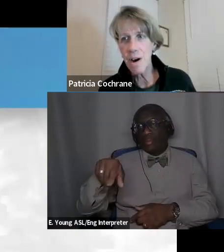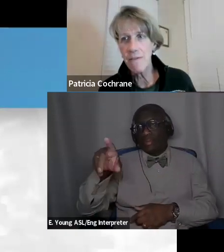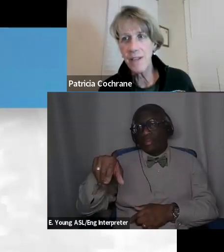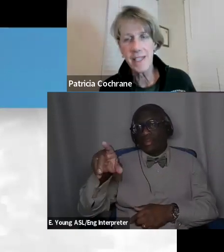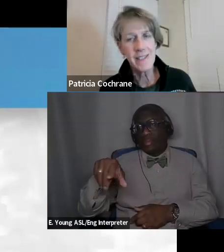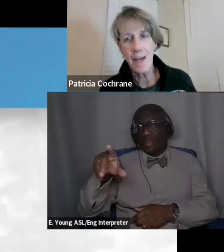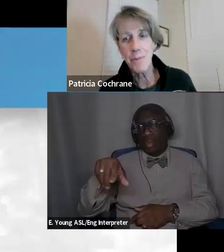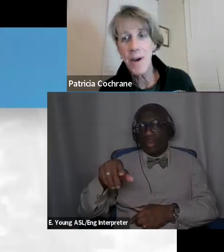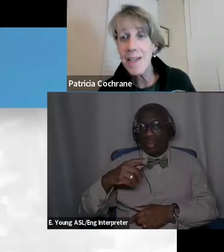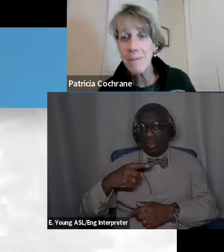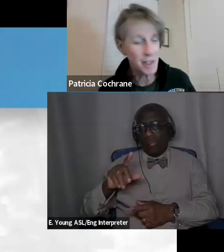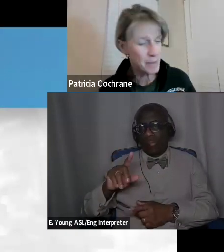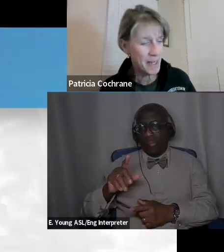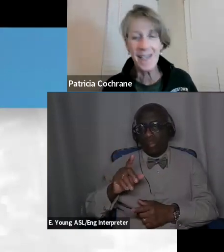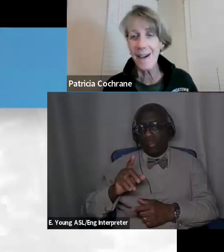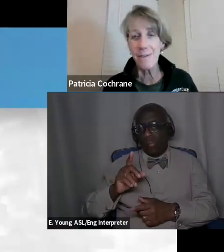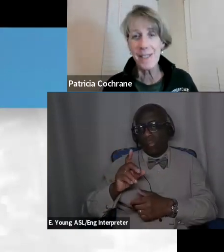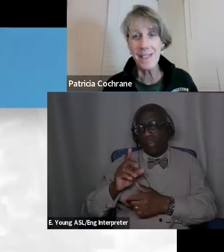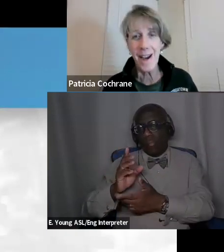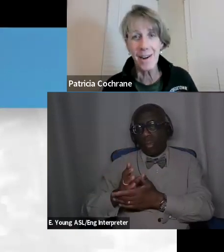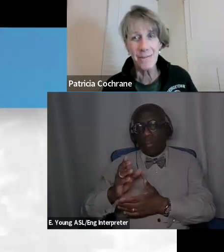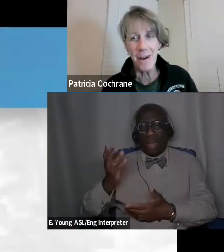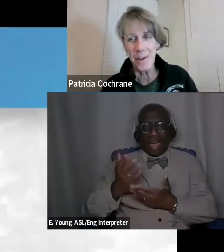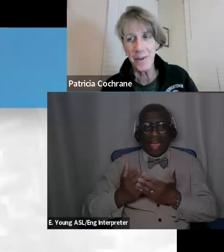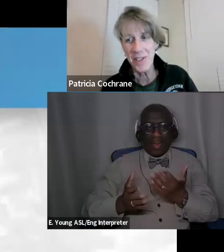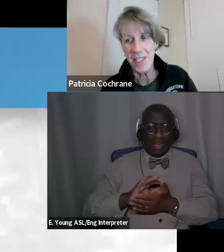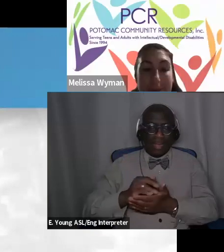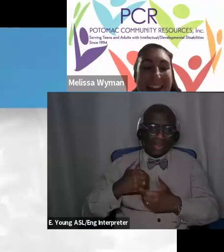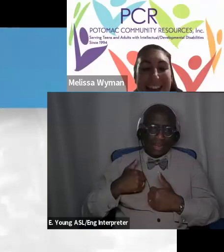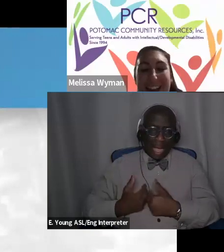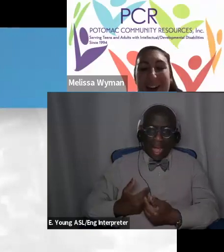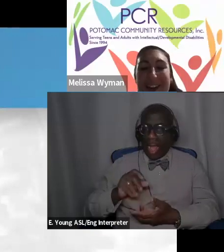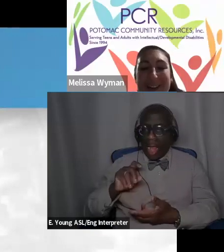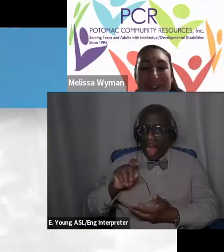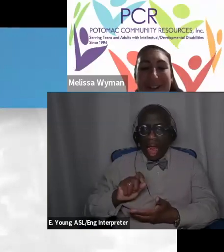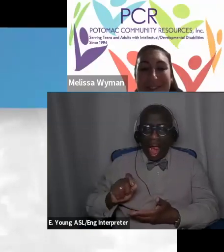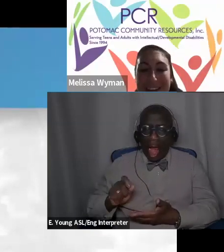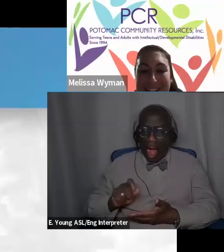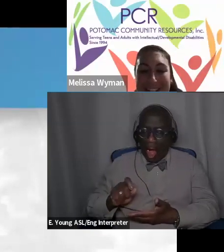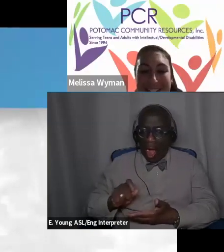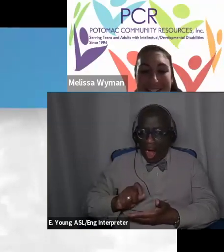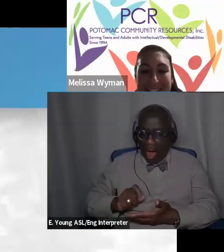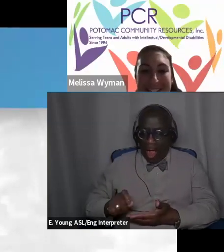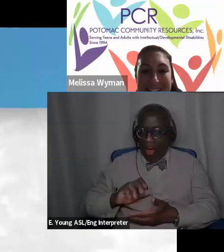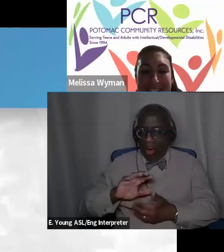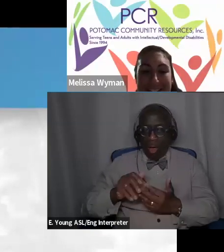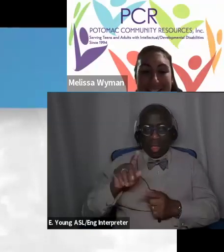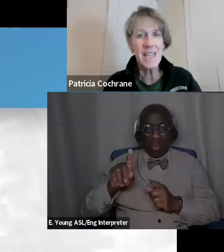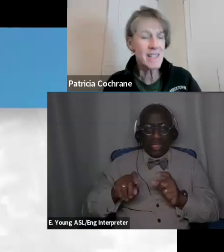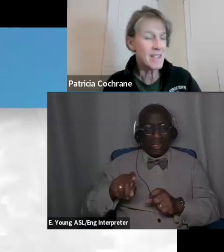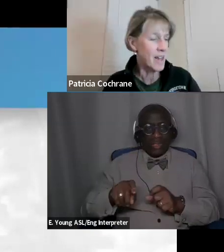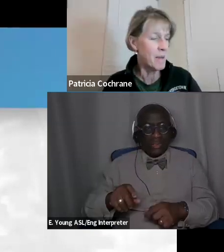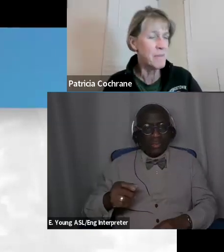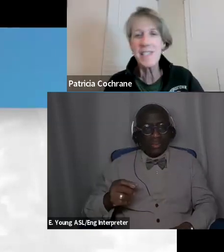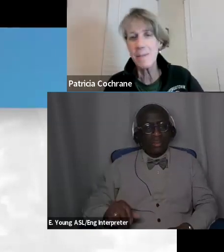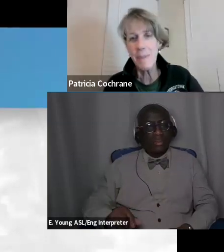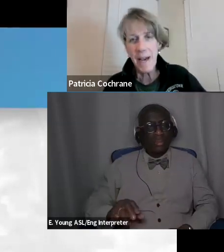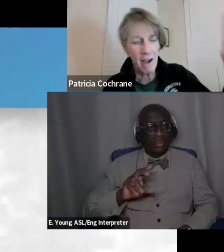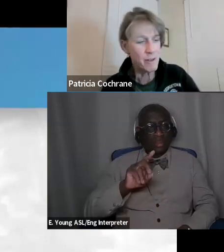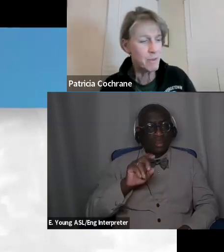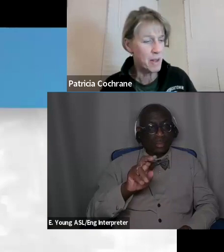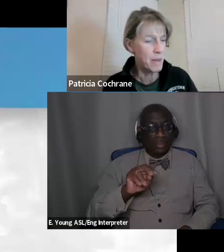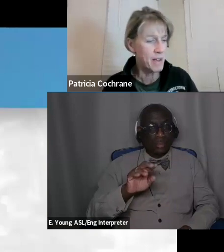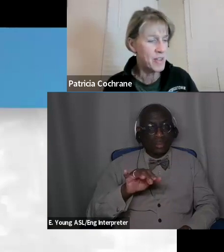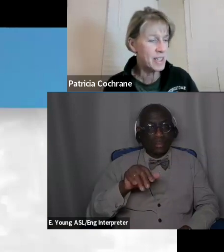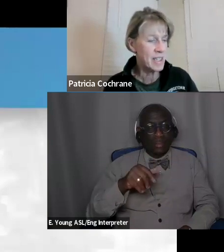left off. Like I stopped writing because my hand got really tired from all the Okay, perfect. I think, Dan, this is